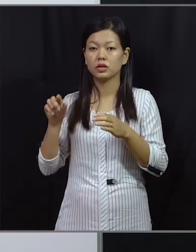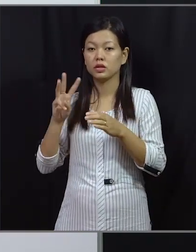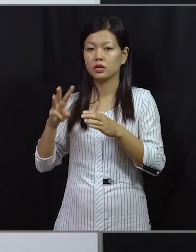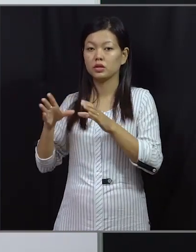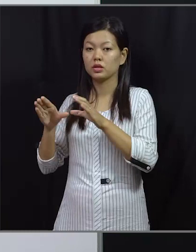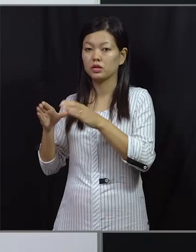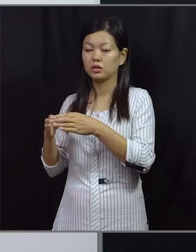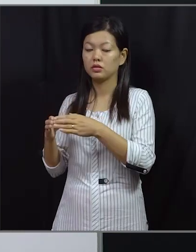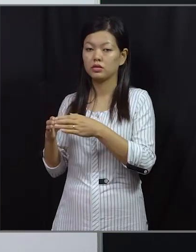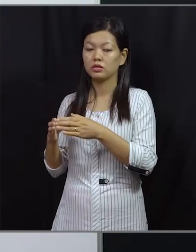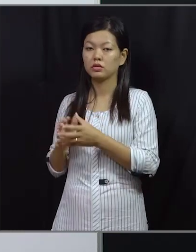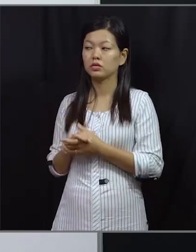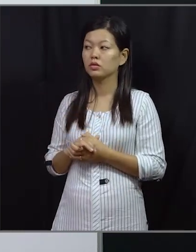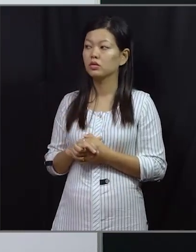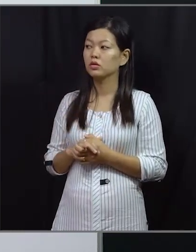either